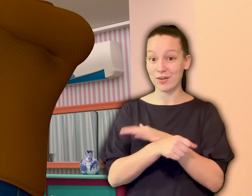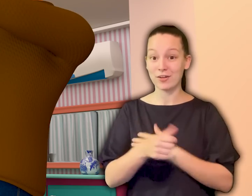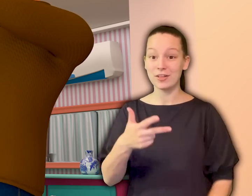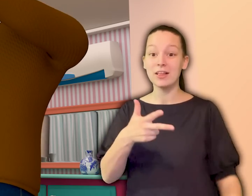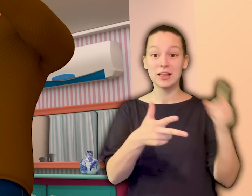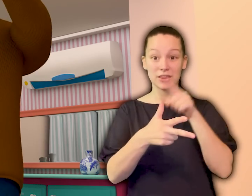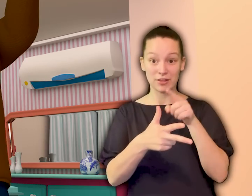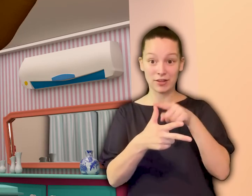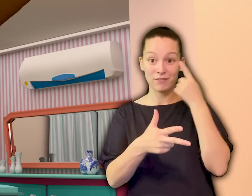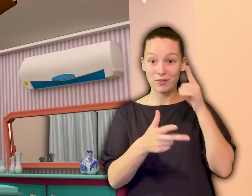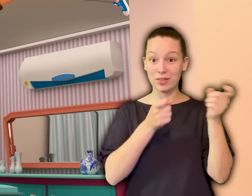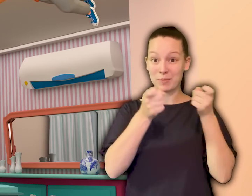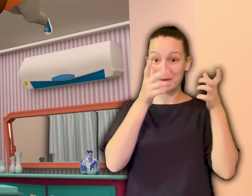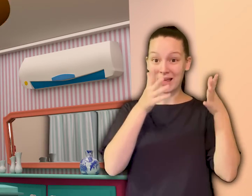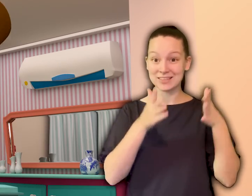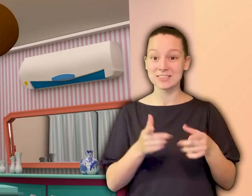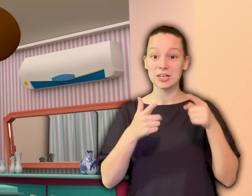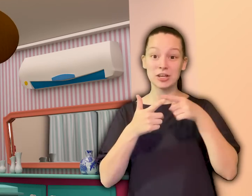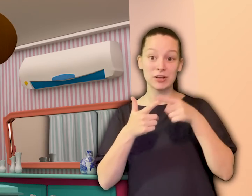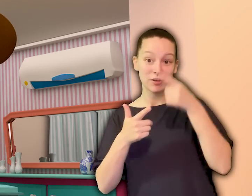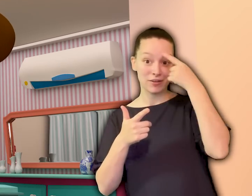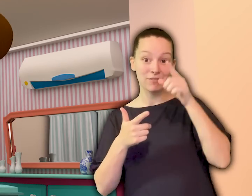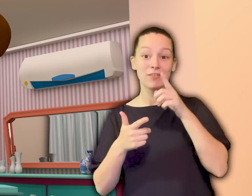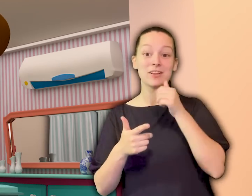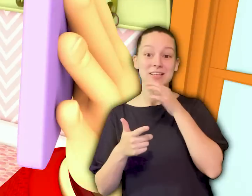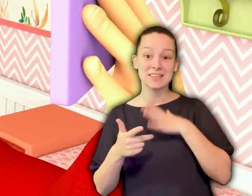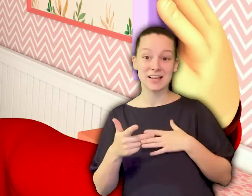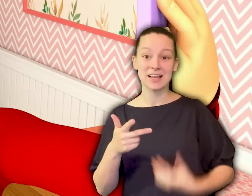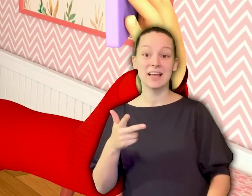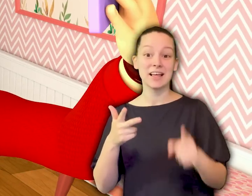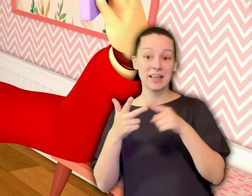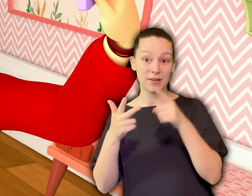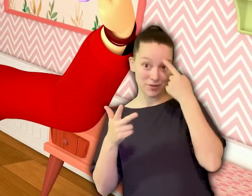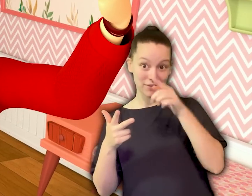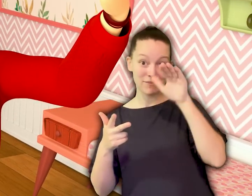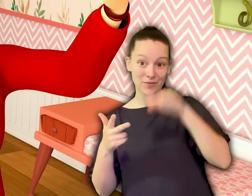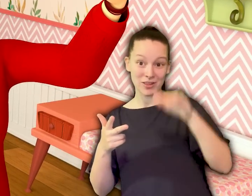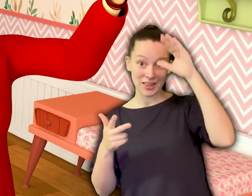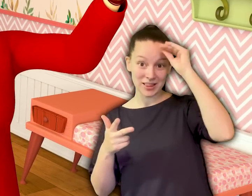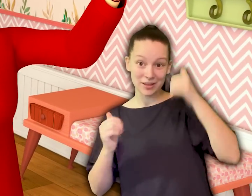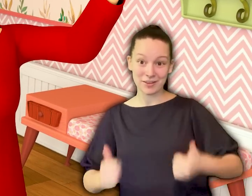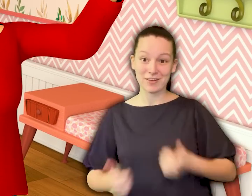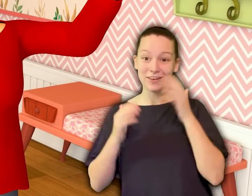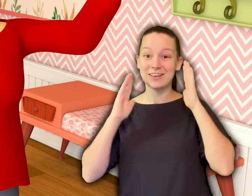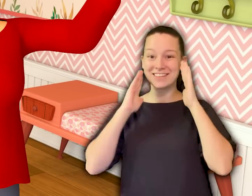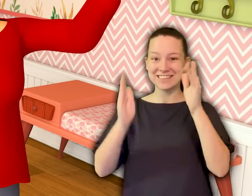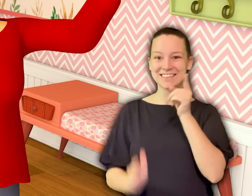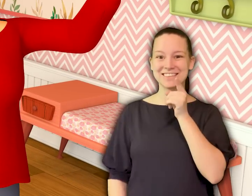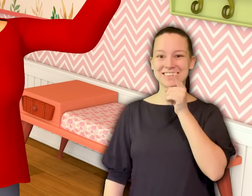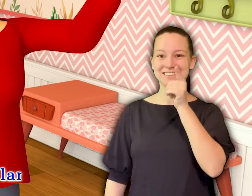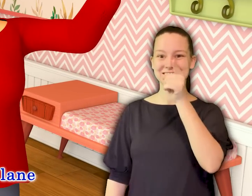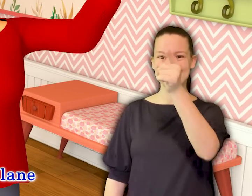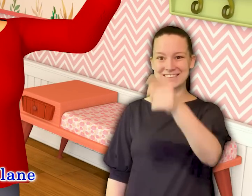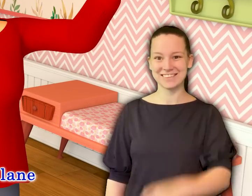bags full one for the master and one for the Dan and one for the little boy